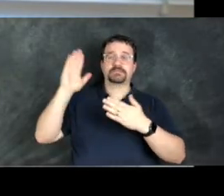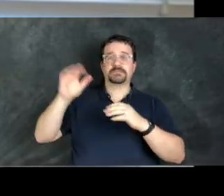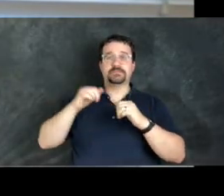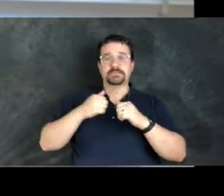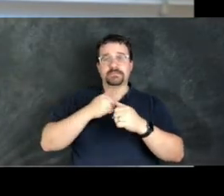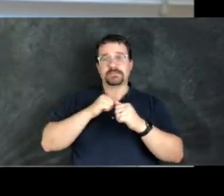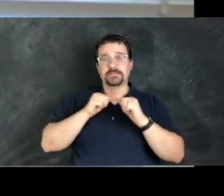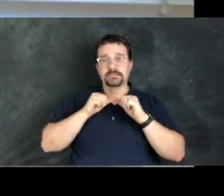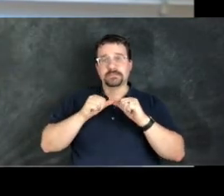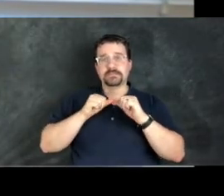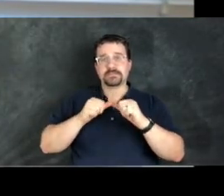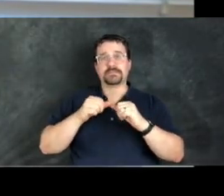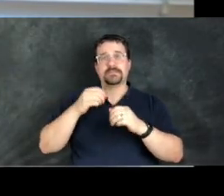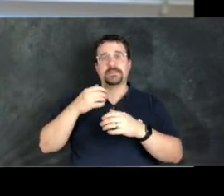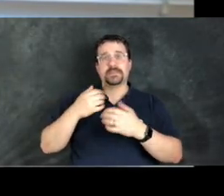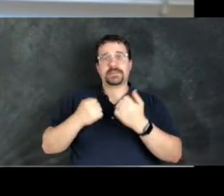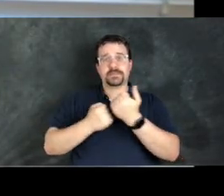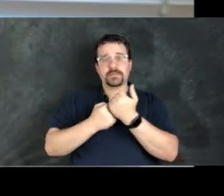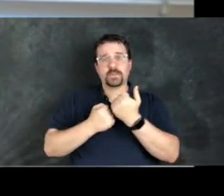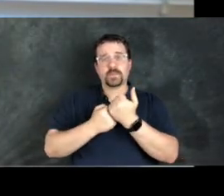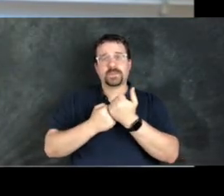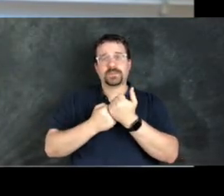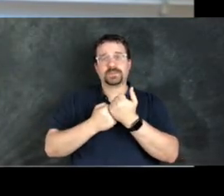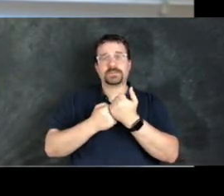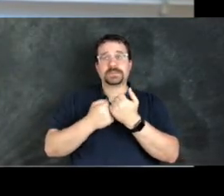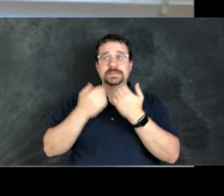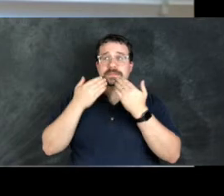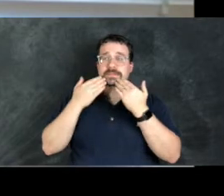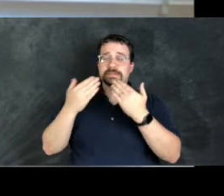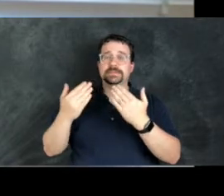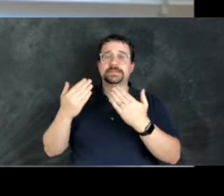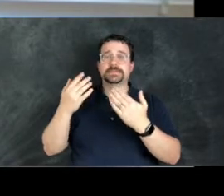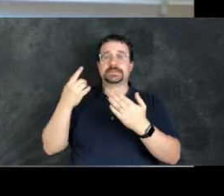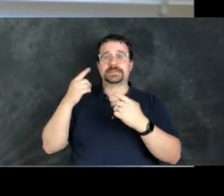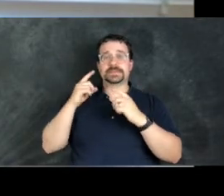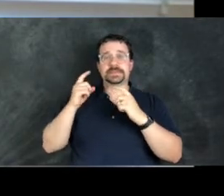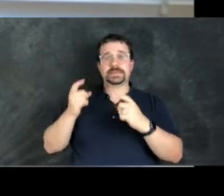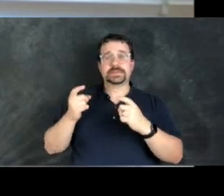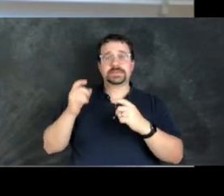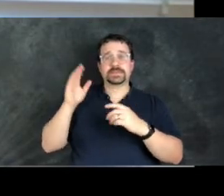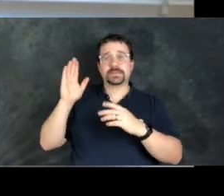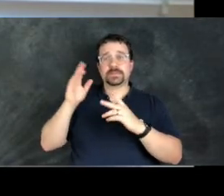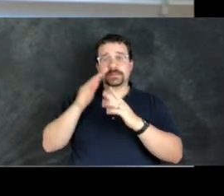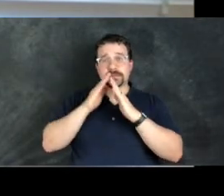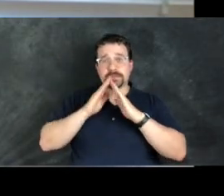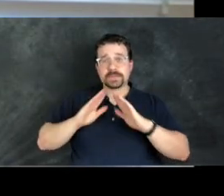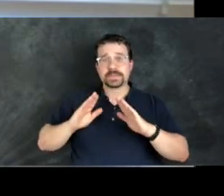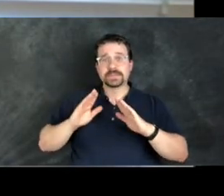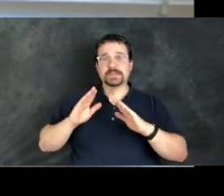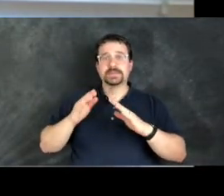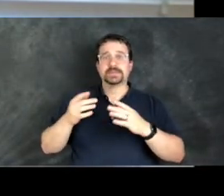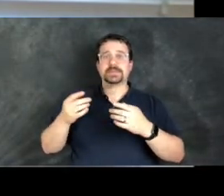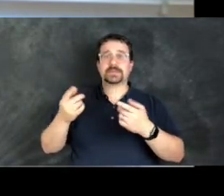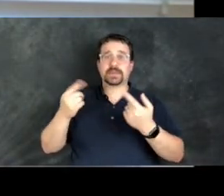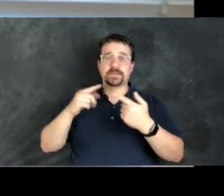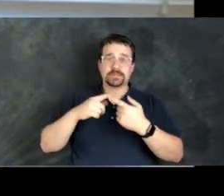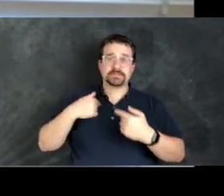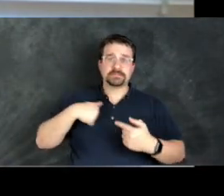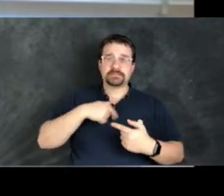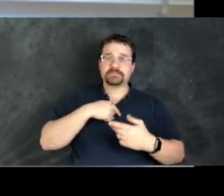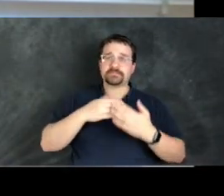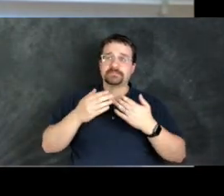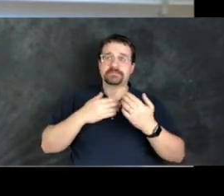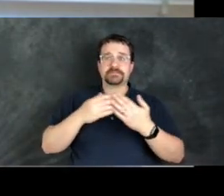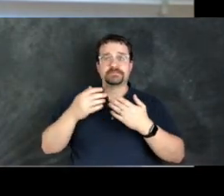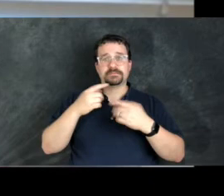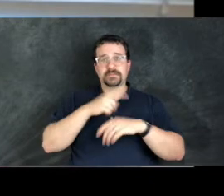your steadfast faithfulness. We thank you for the gift of your peace, which comes to us